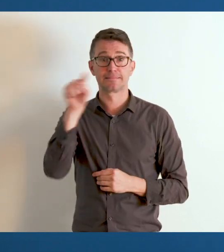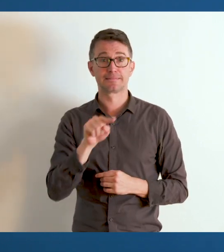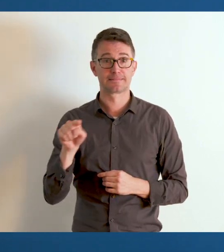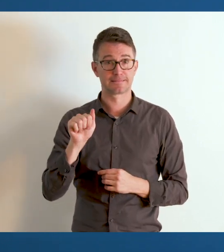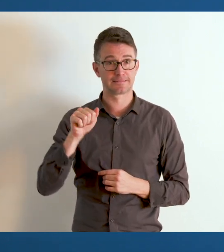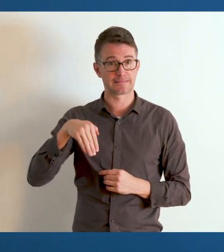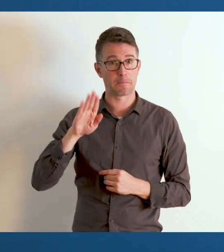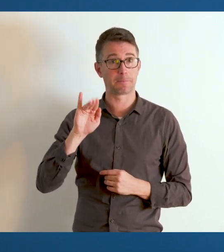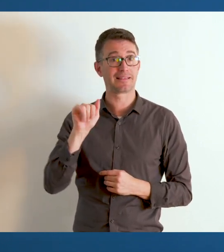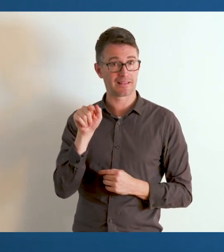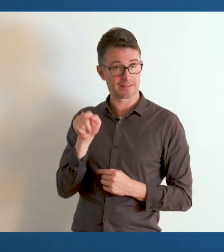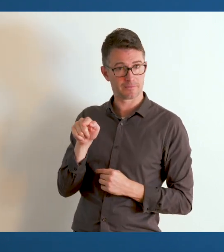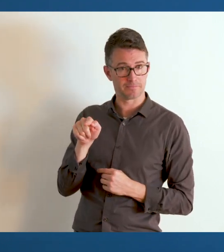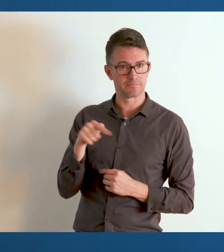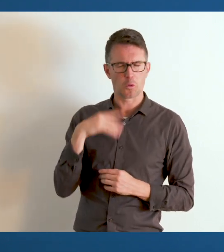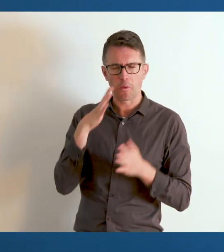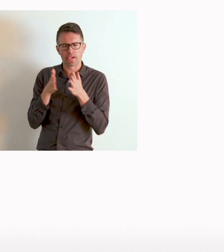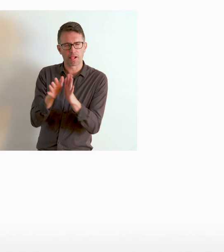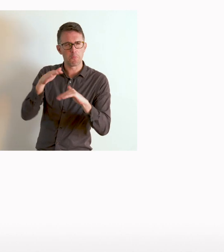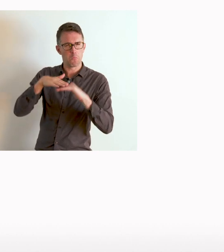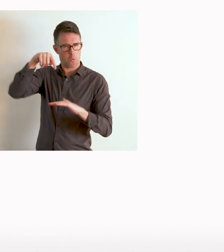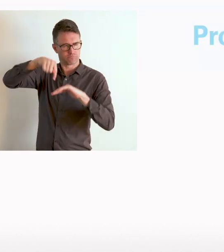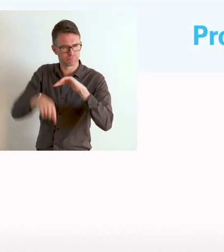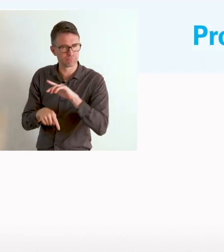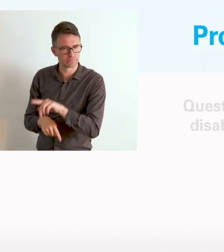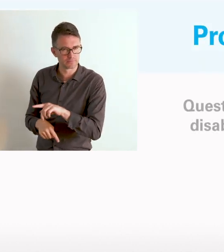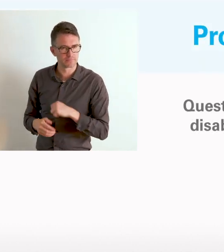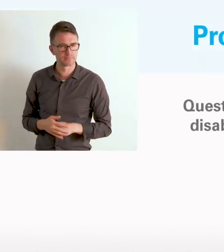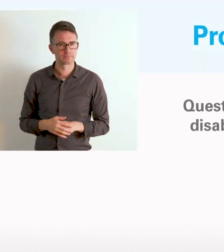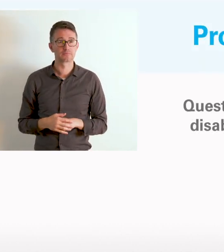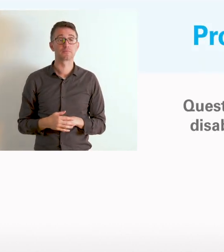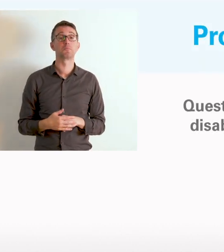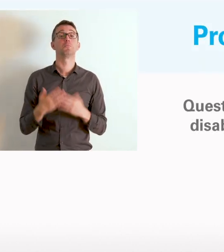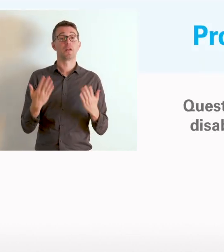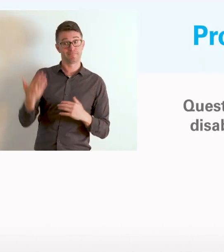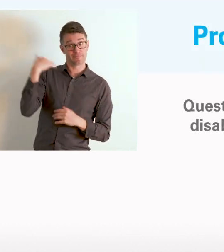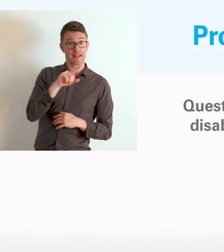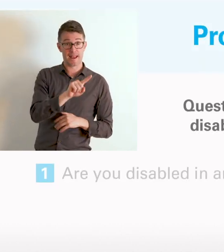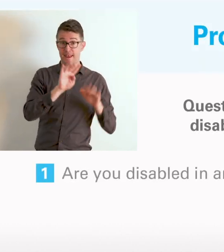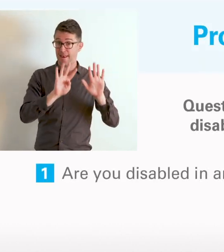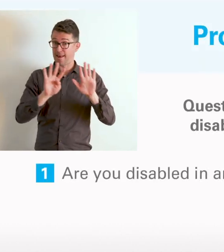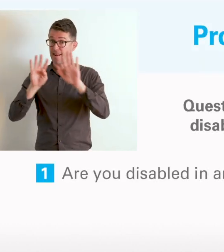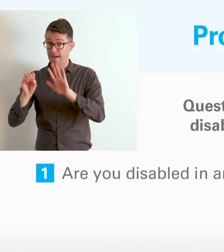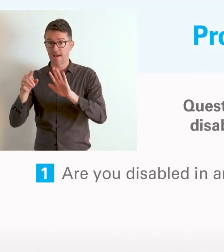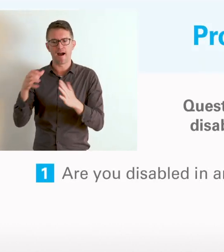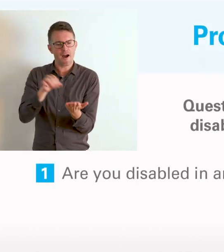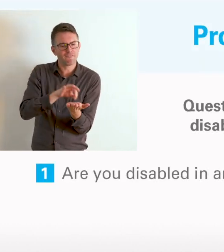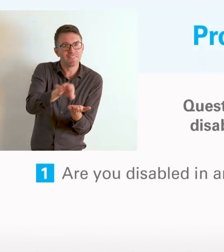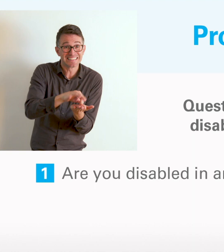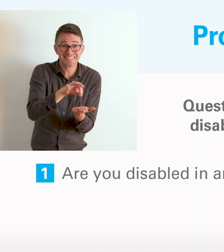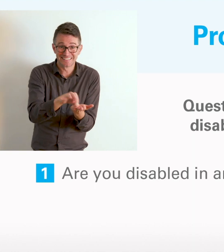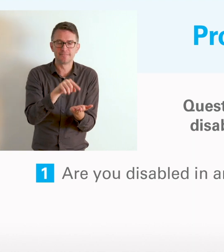Zambia. And I'll come back to Zambia again a little later. But in 1990, in Zambia, on their census, they asked the question, do you